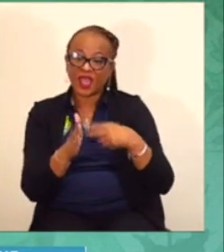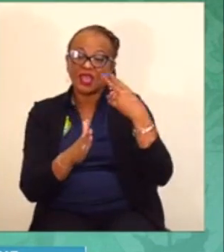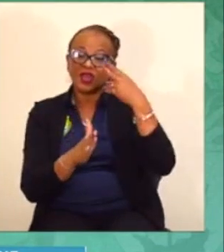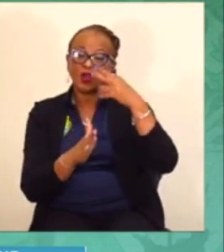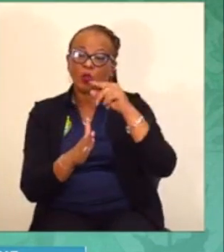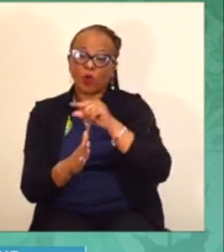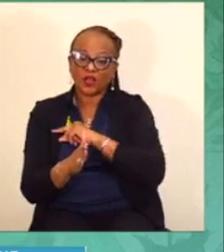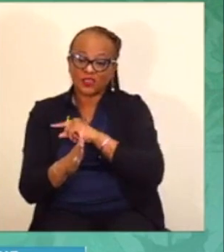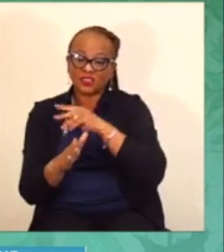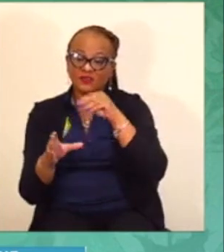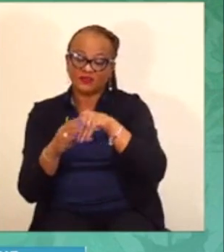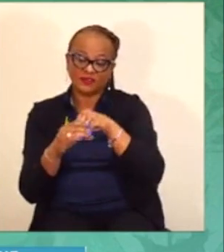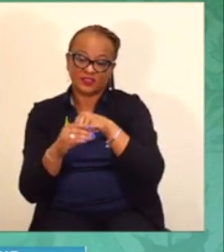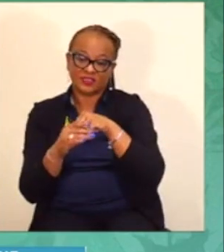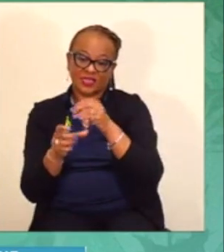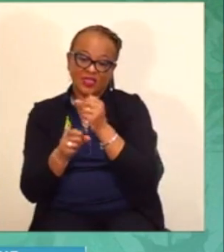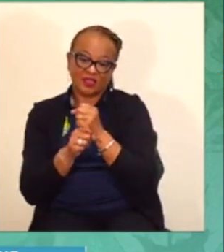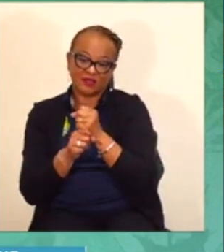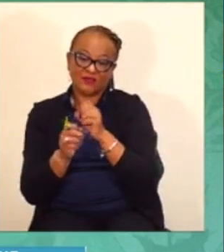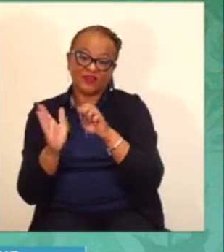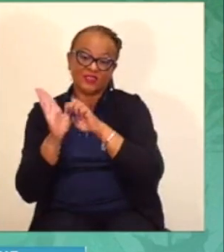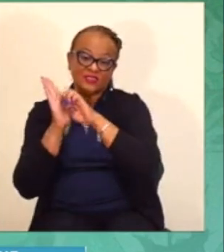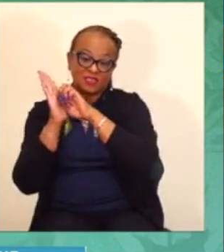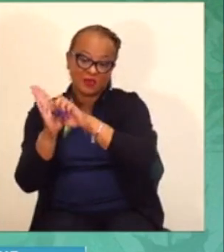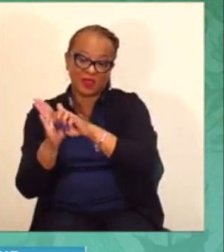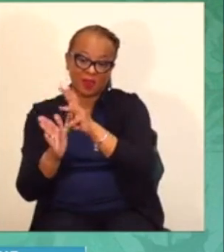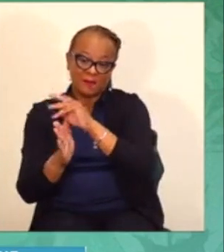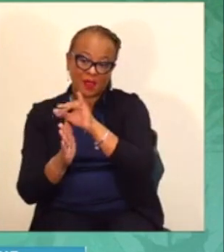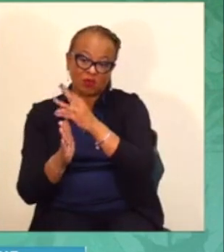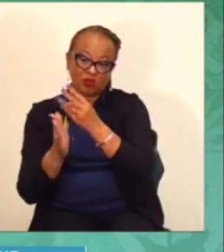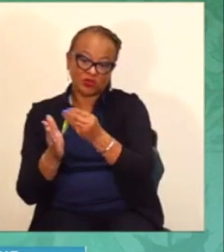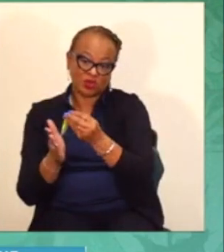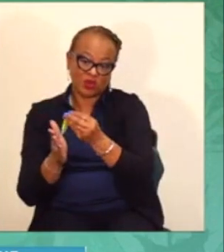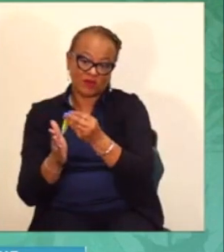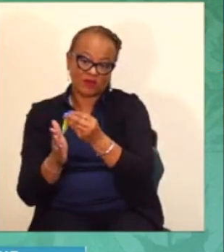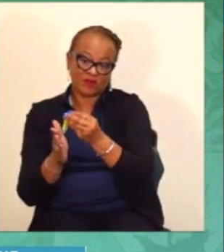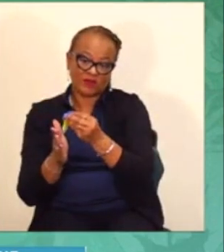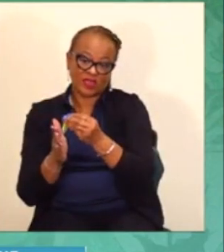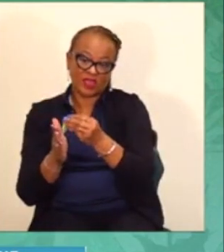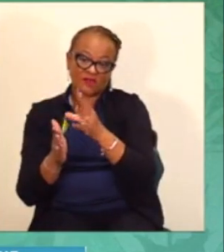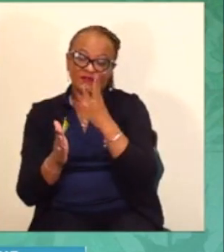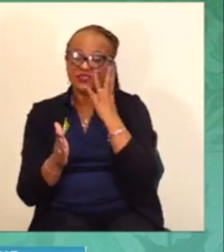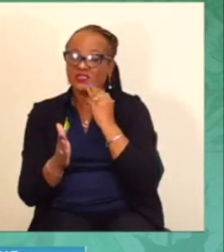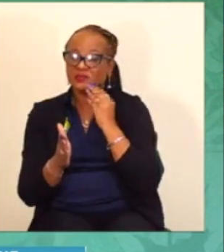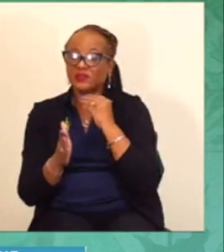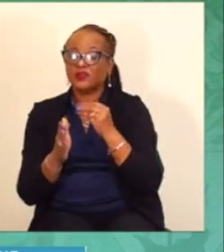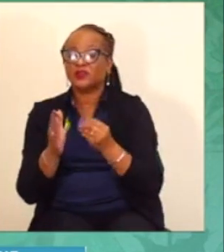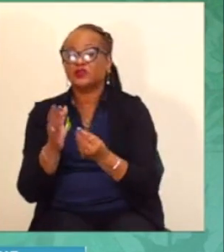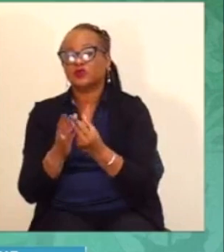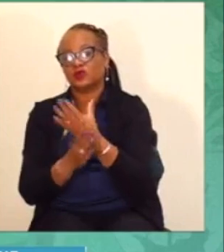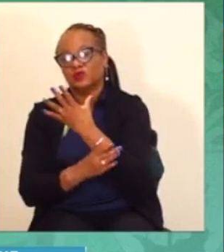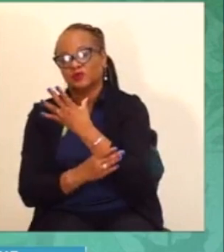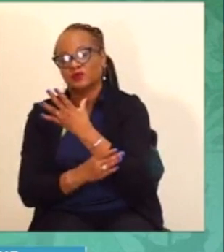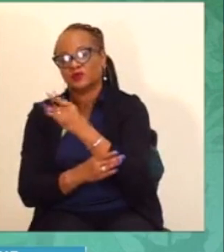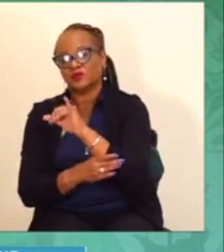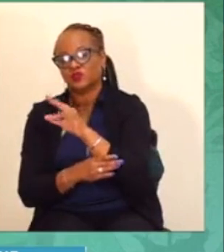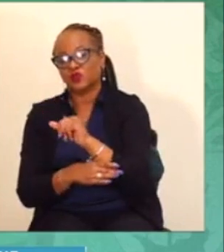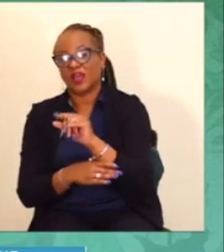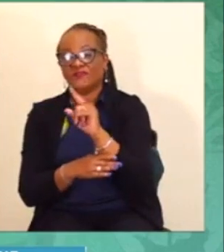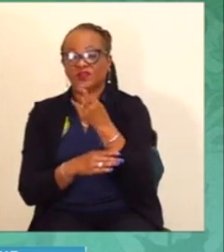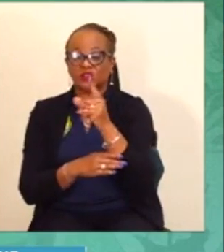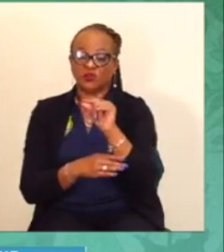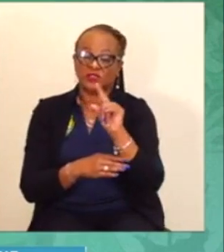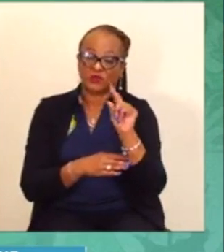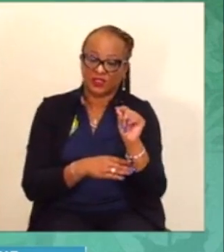of the investments held. For example, Microsoft Corporation has experienced remarkable growth. On July